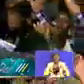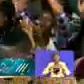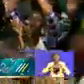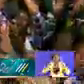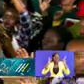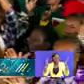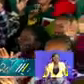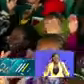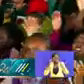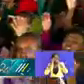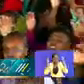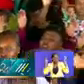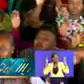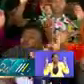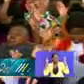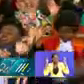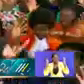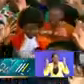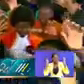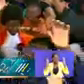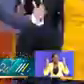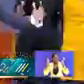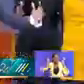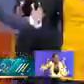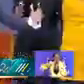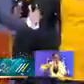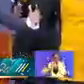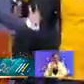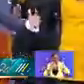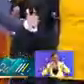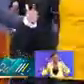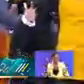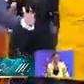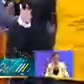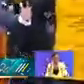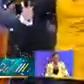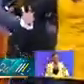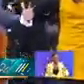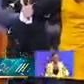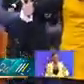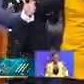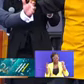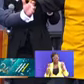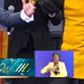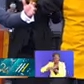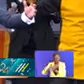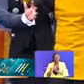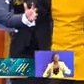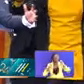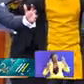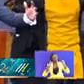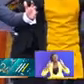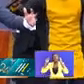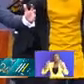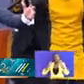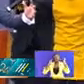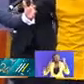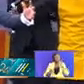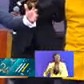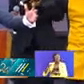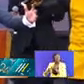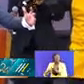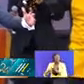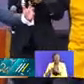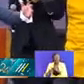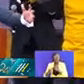tables of the enemy we overthrow and overturn the tables of the enemy we overturn the political process that